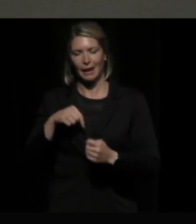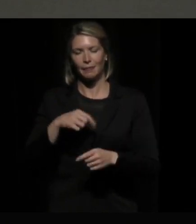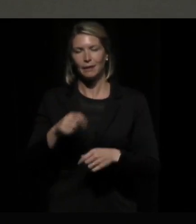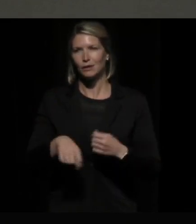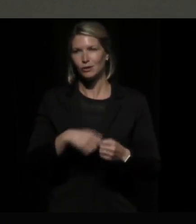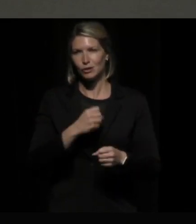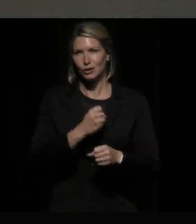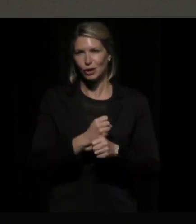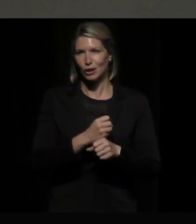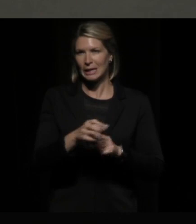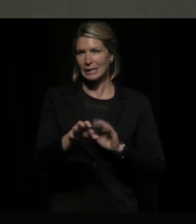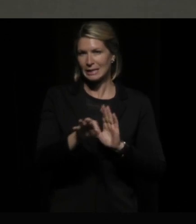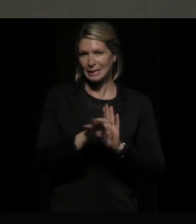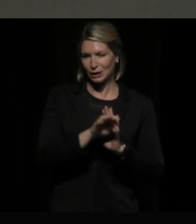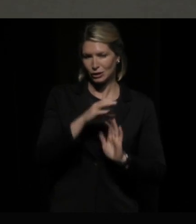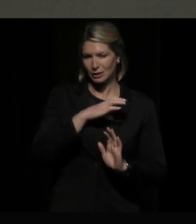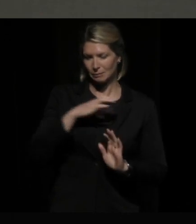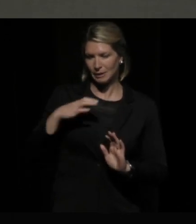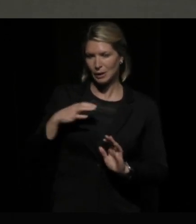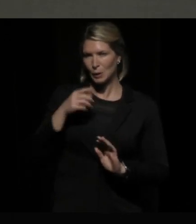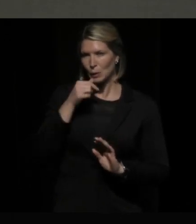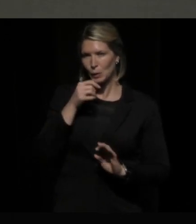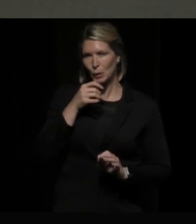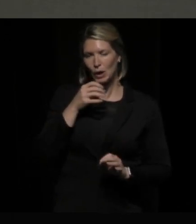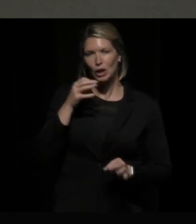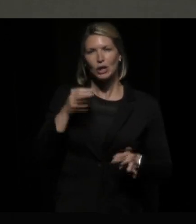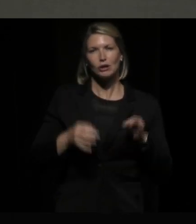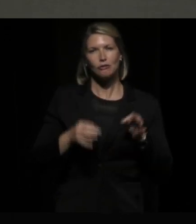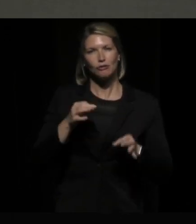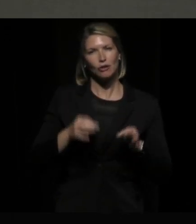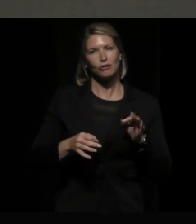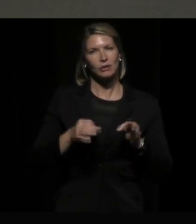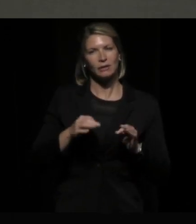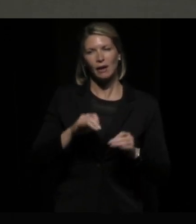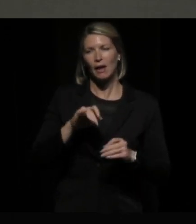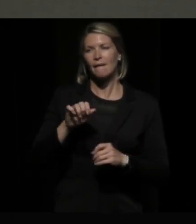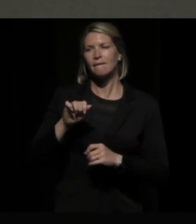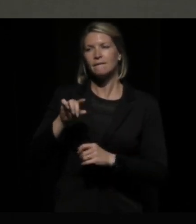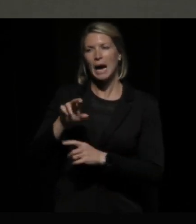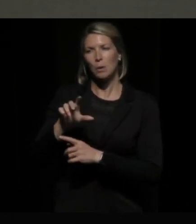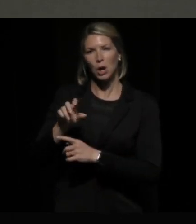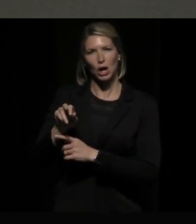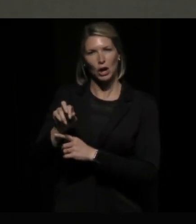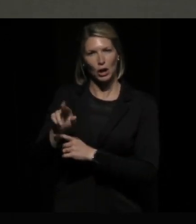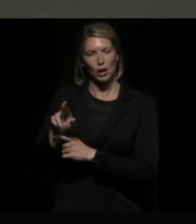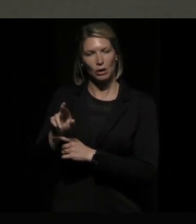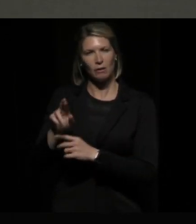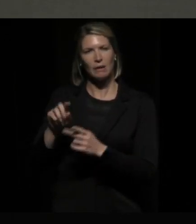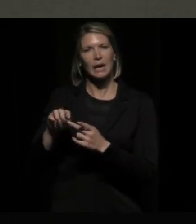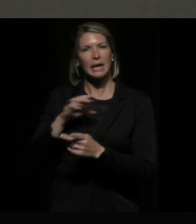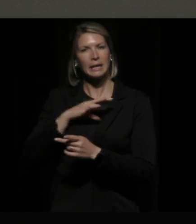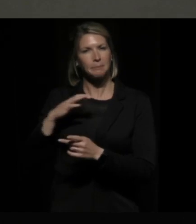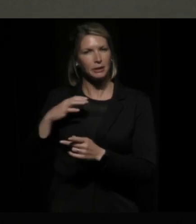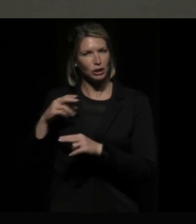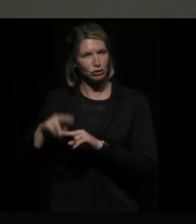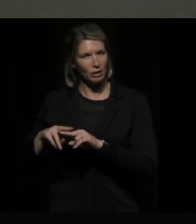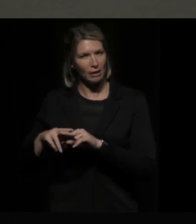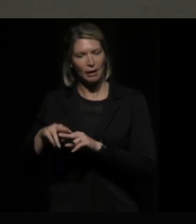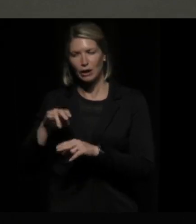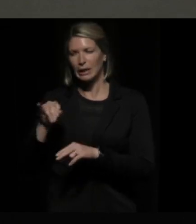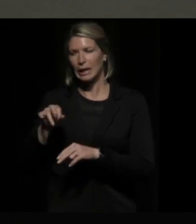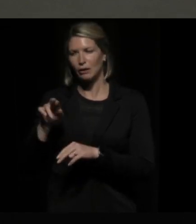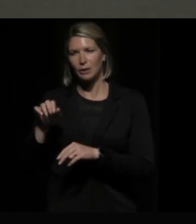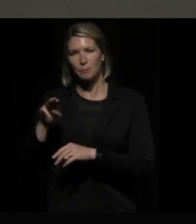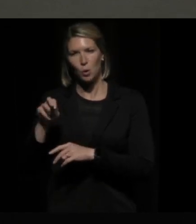committee included Mr. Justice Alphonsus Fowler, Committee Chair, and members Paula Burt, Gary Norris,